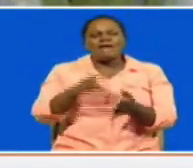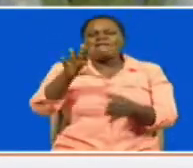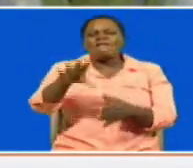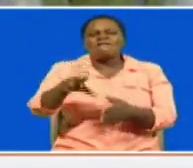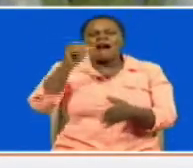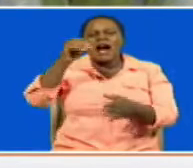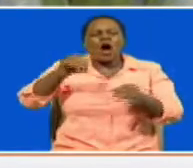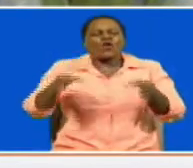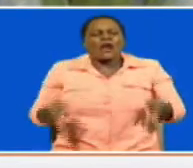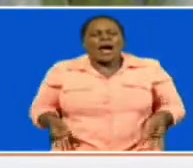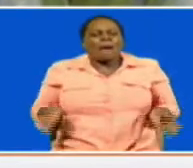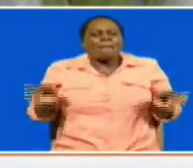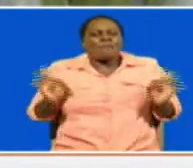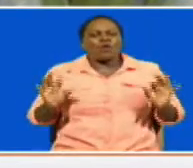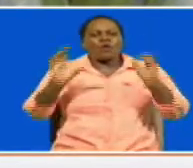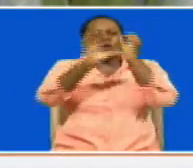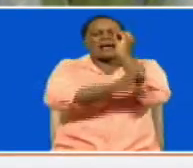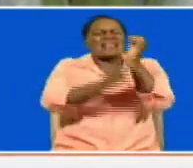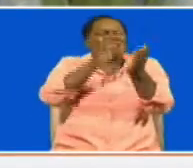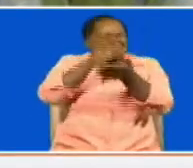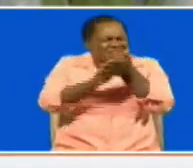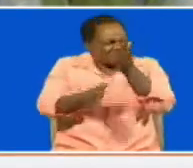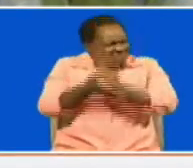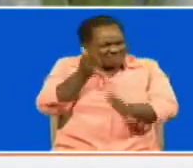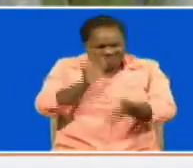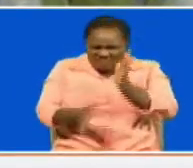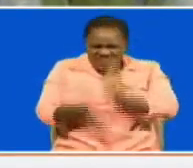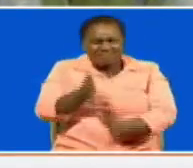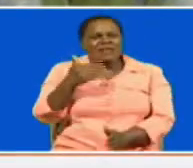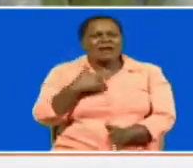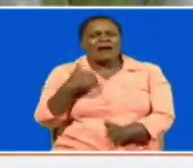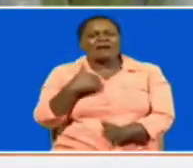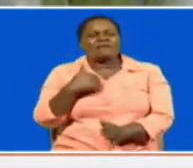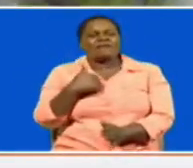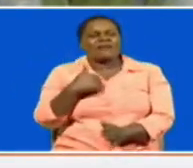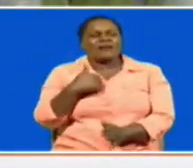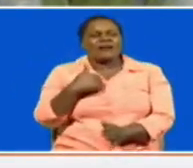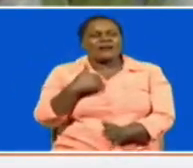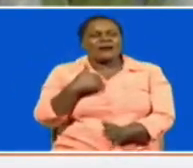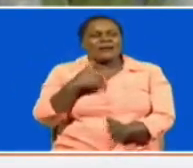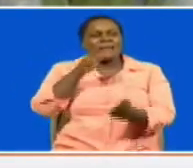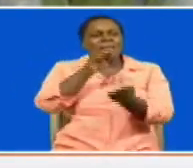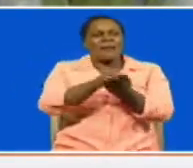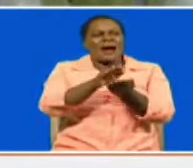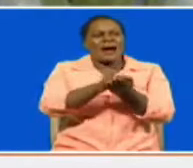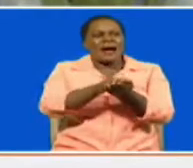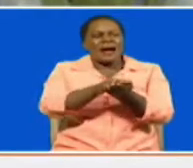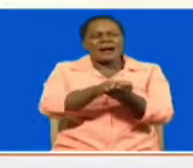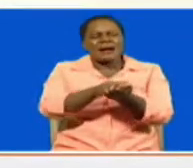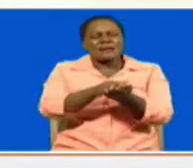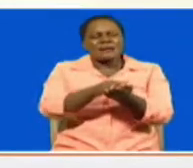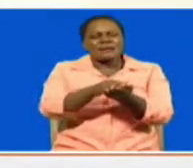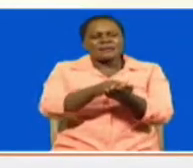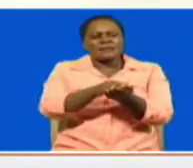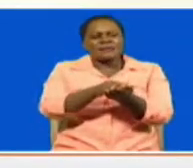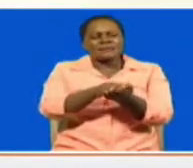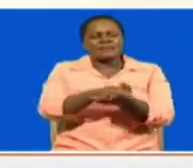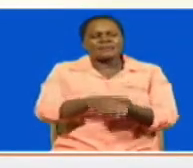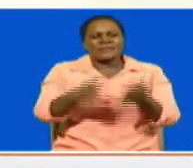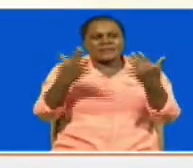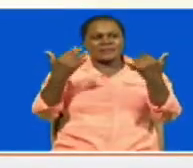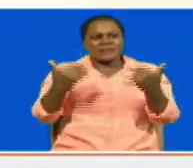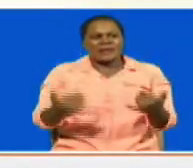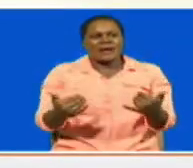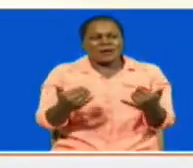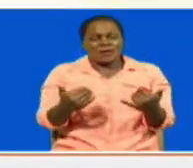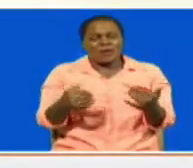a broke country with nothing. The little that was remaining waliiba siku za mwisho. Already the